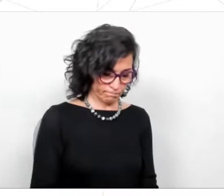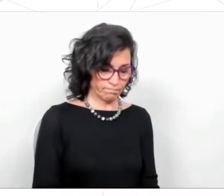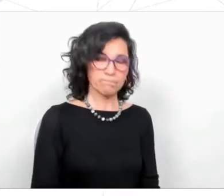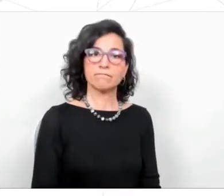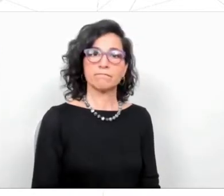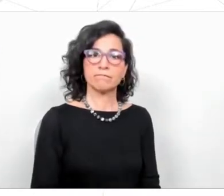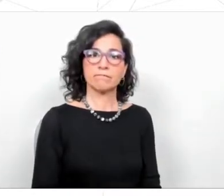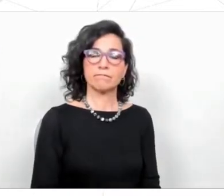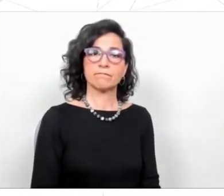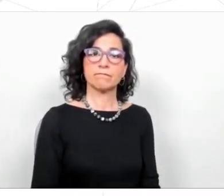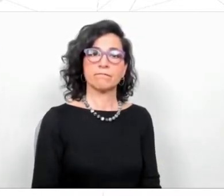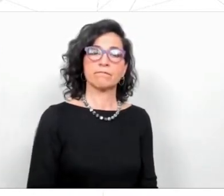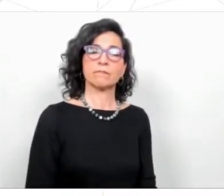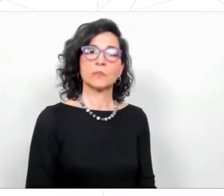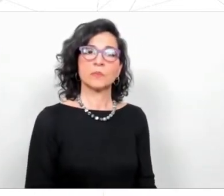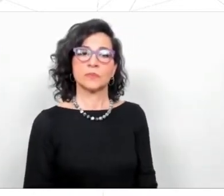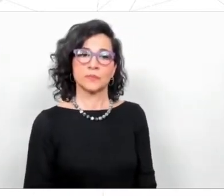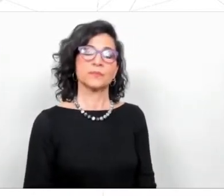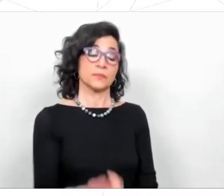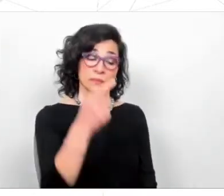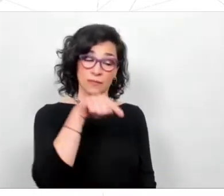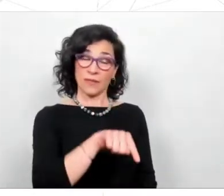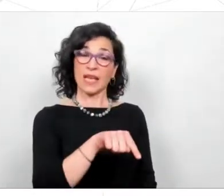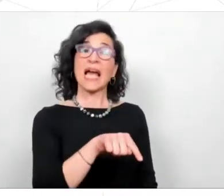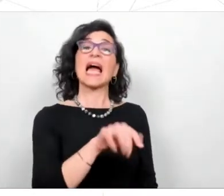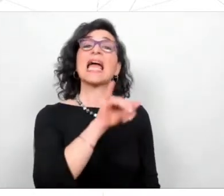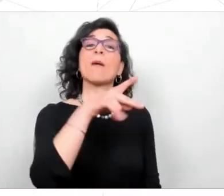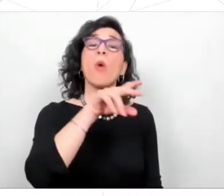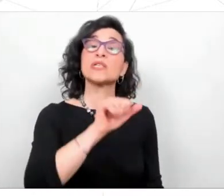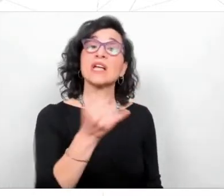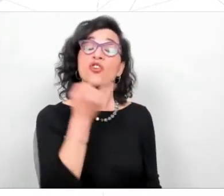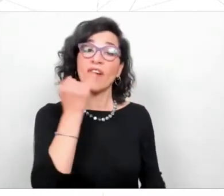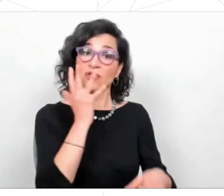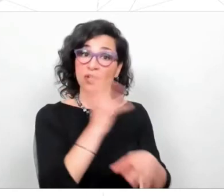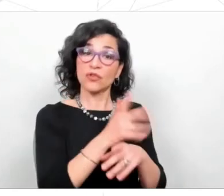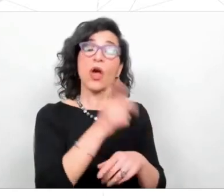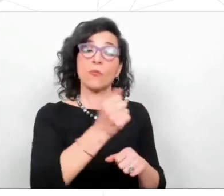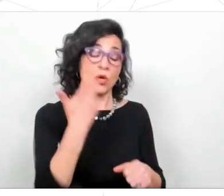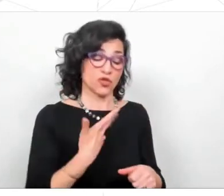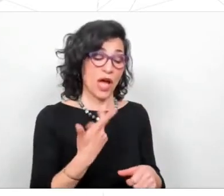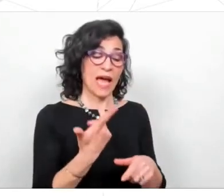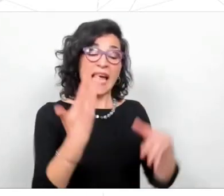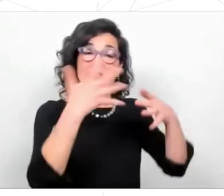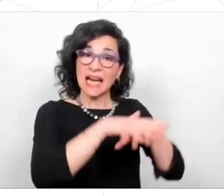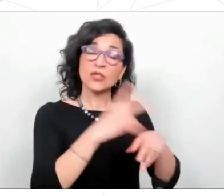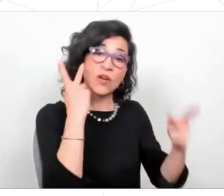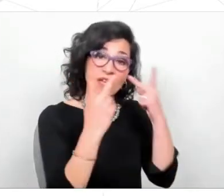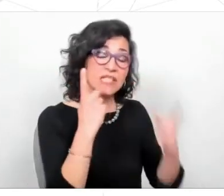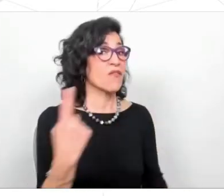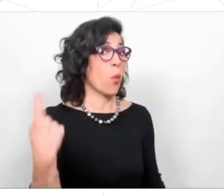All right. And from underneath the ease of access settings, you'll see that it divides up into vision,